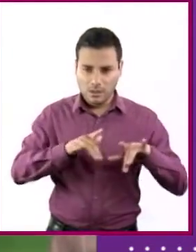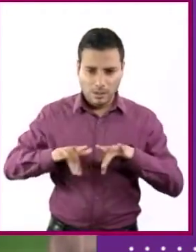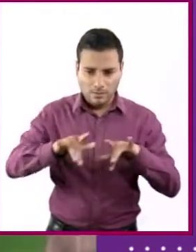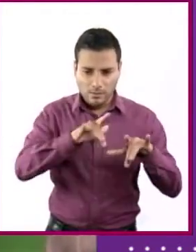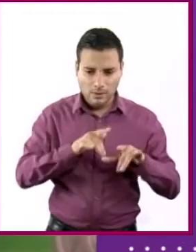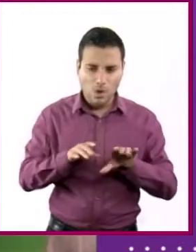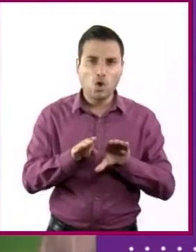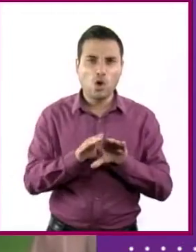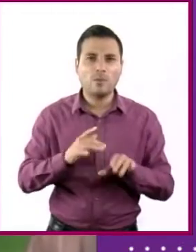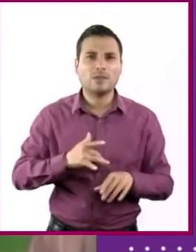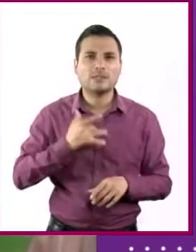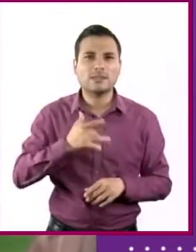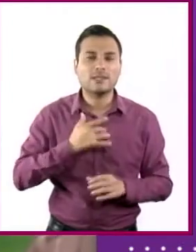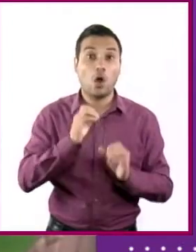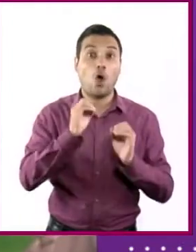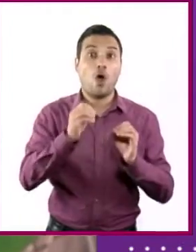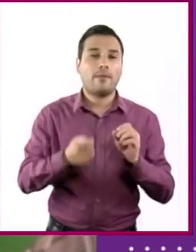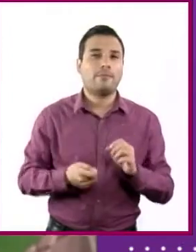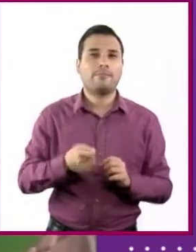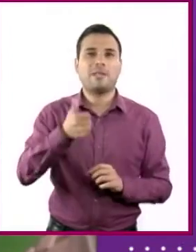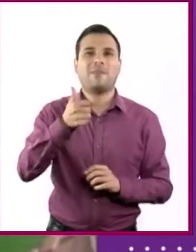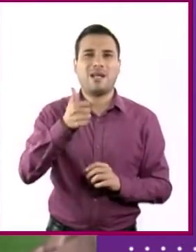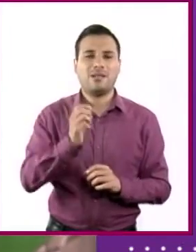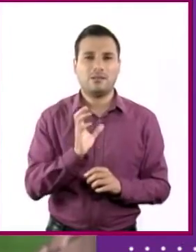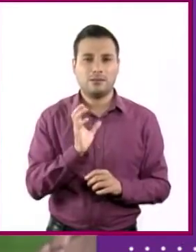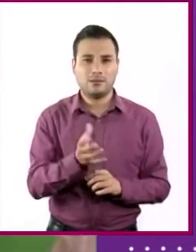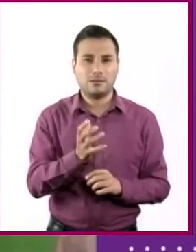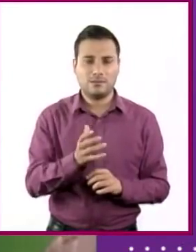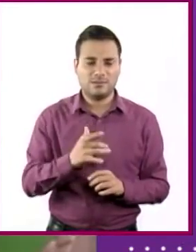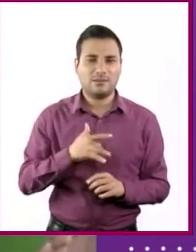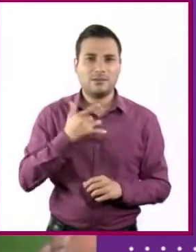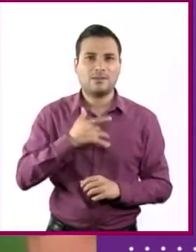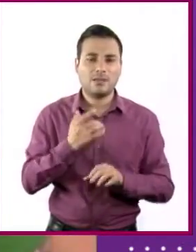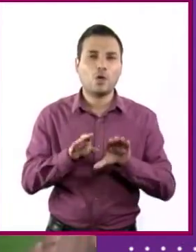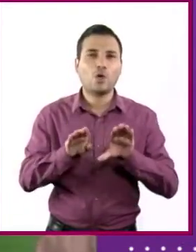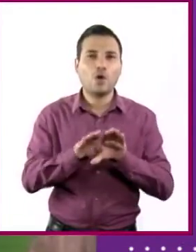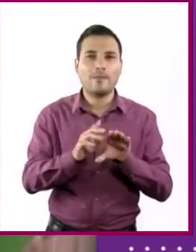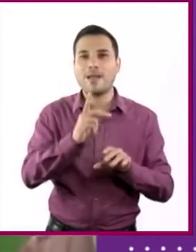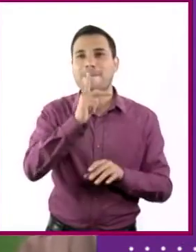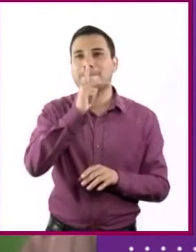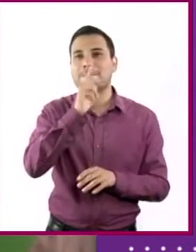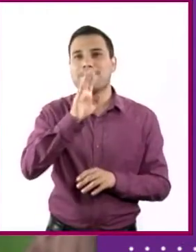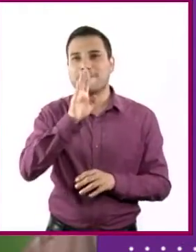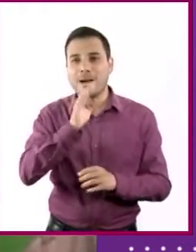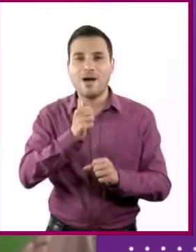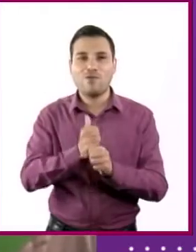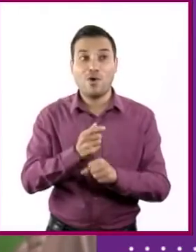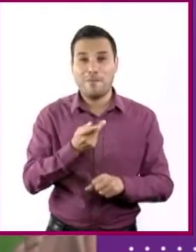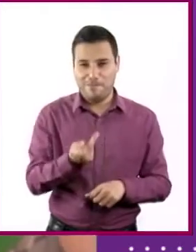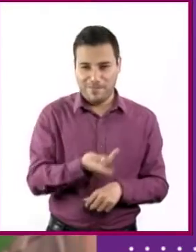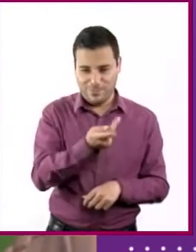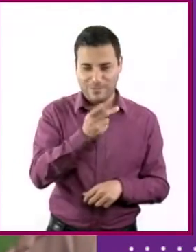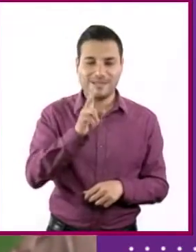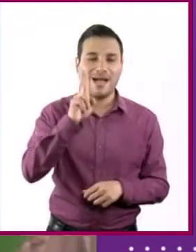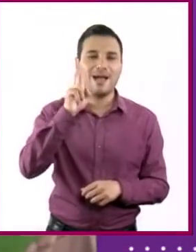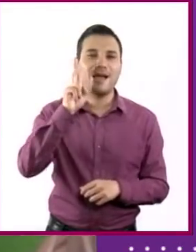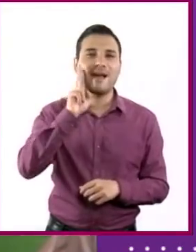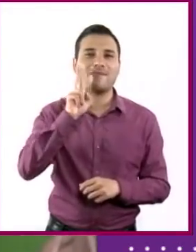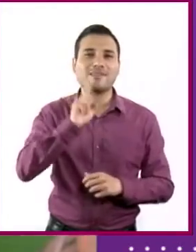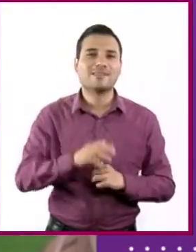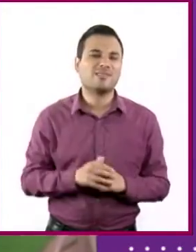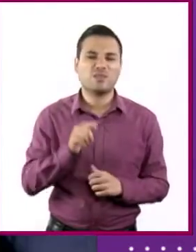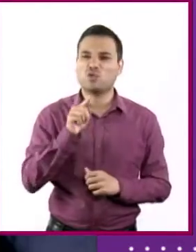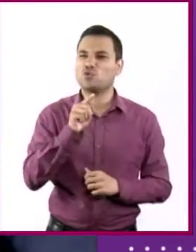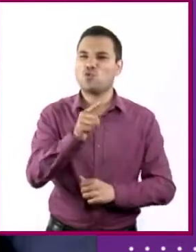the first washing machine? Ask your parents, your grandma, and your grandpa. Anyone